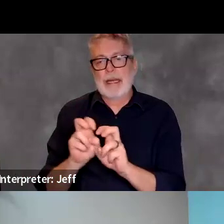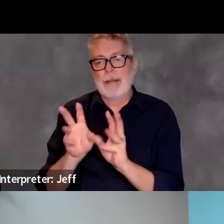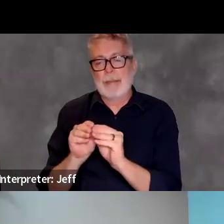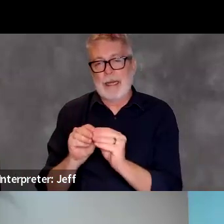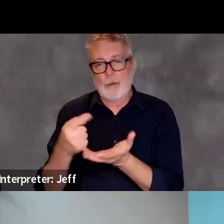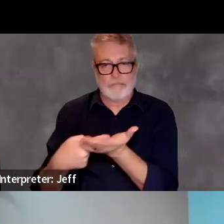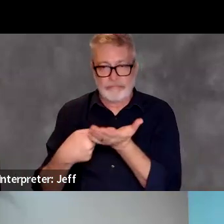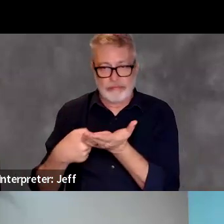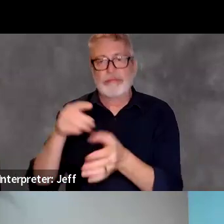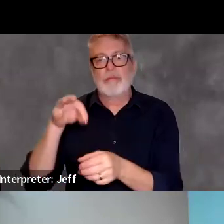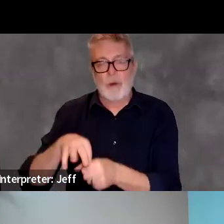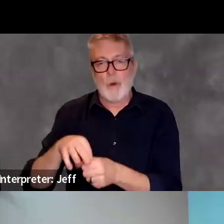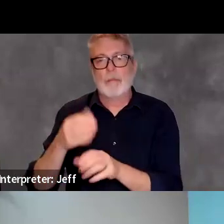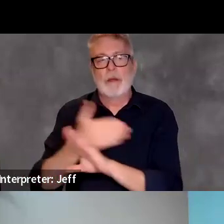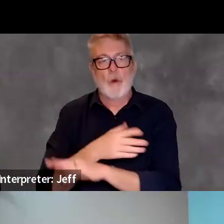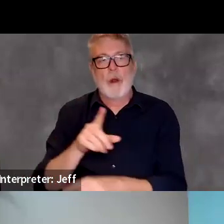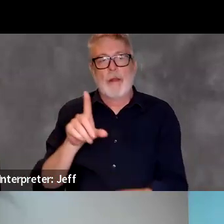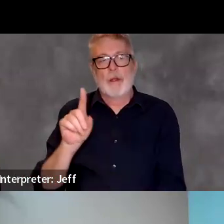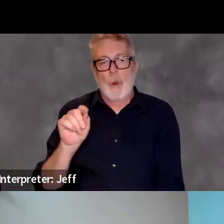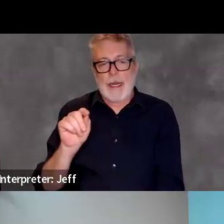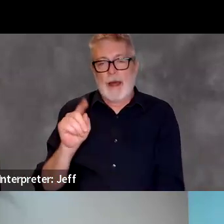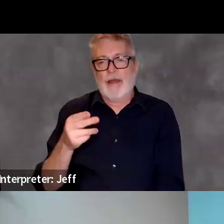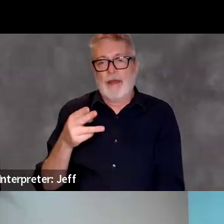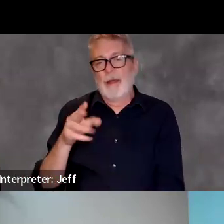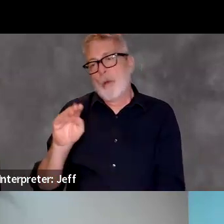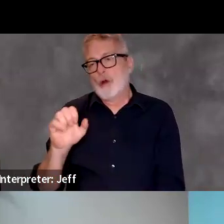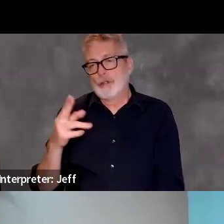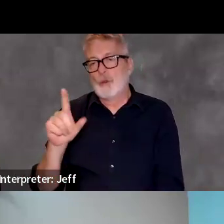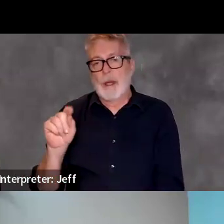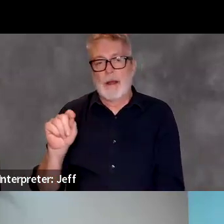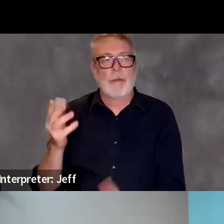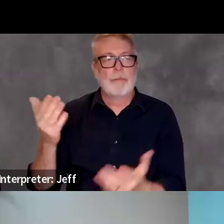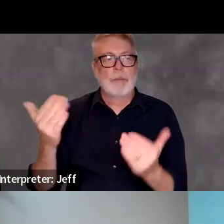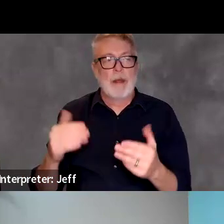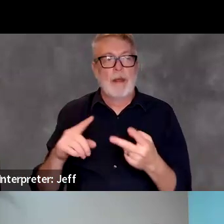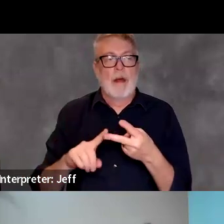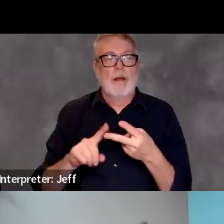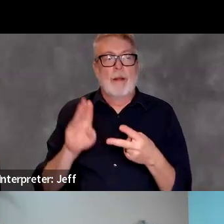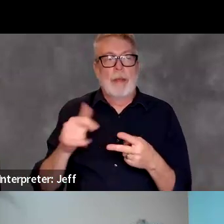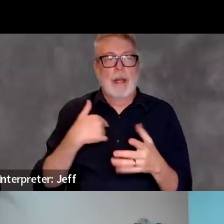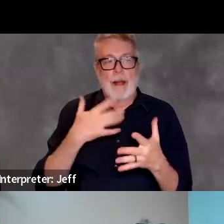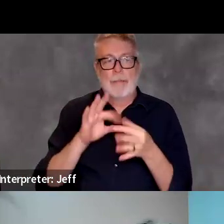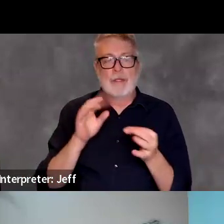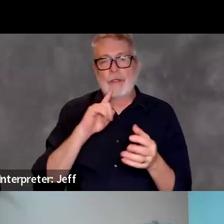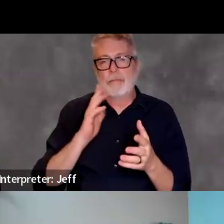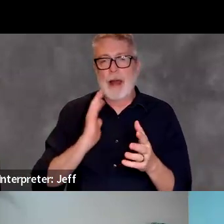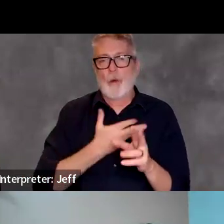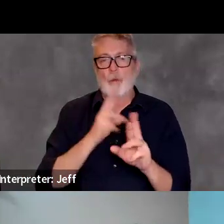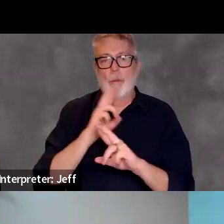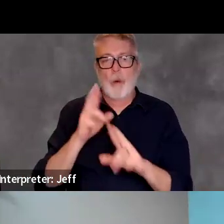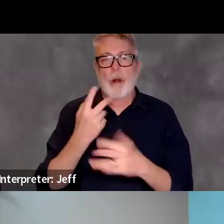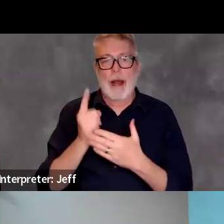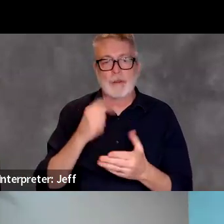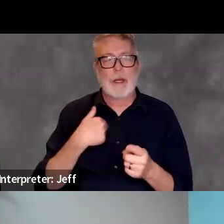before the 20th deadline. The other bill, I think we noted this in our report last week, House